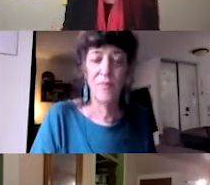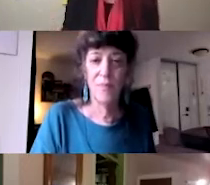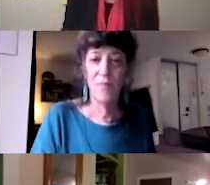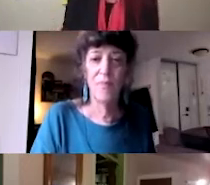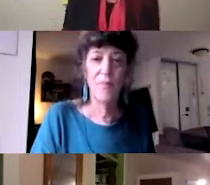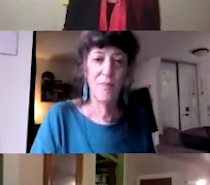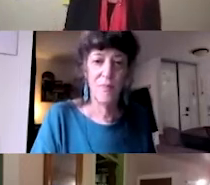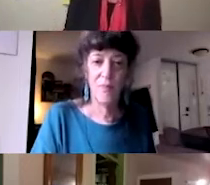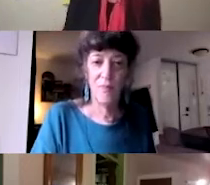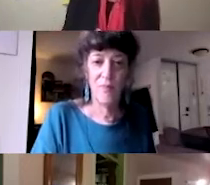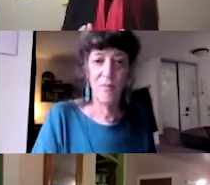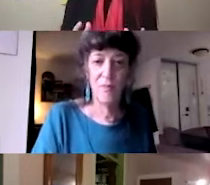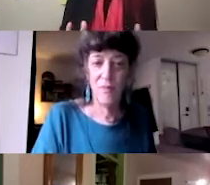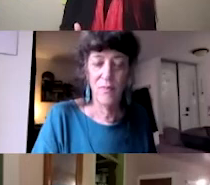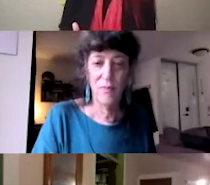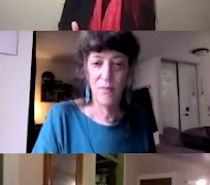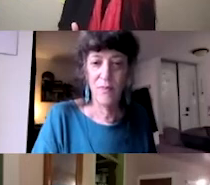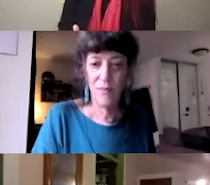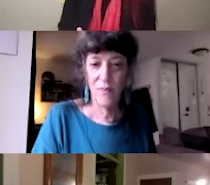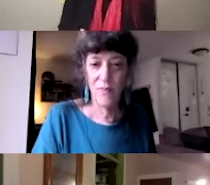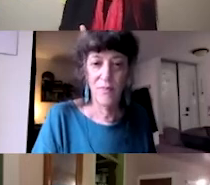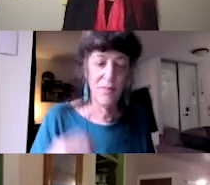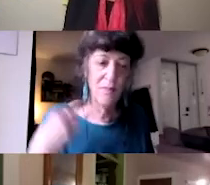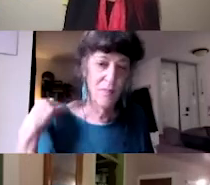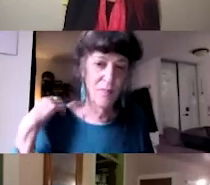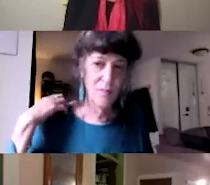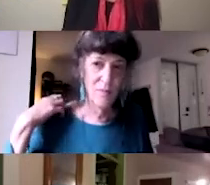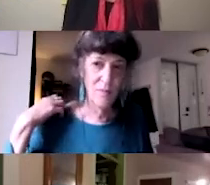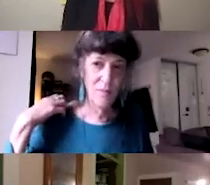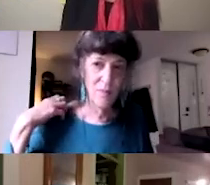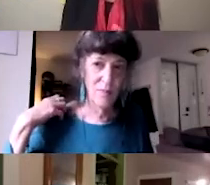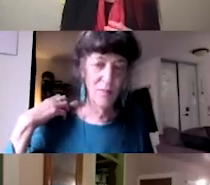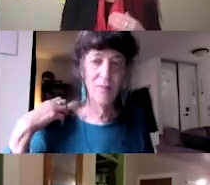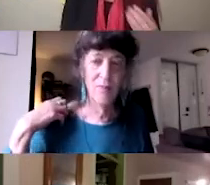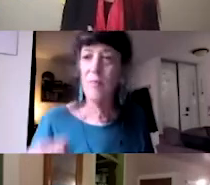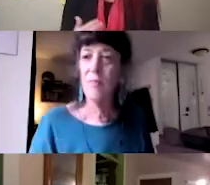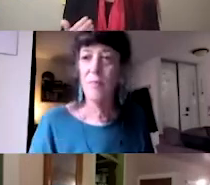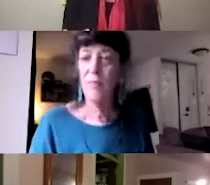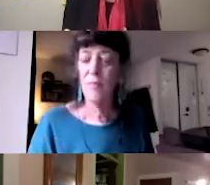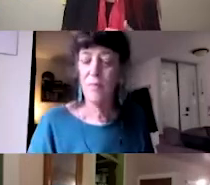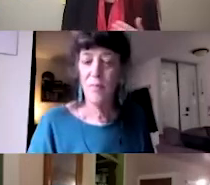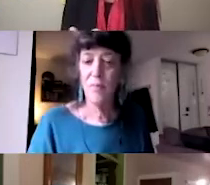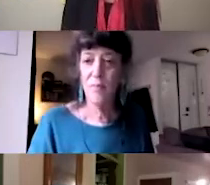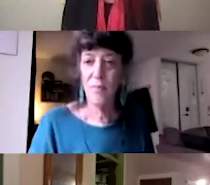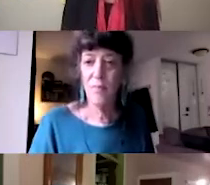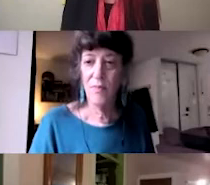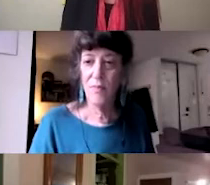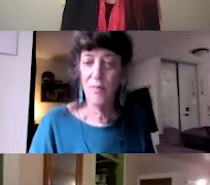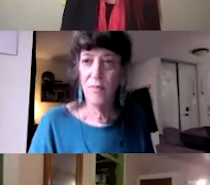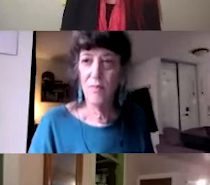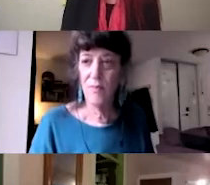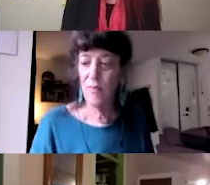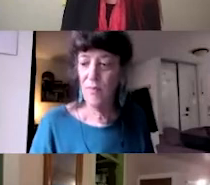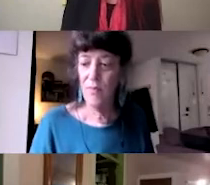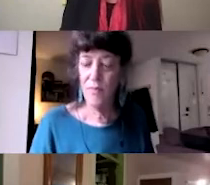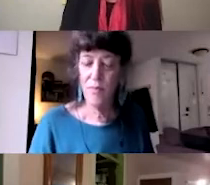created various visual narratives, and we highlight the reality for us individually. And then we share our voice and the voice of our